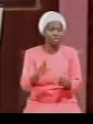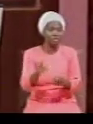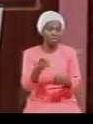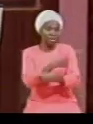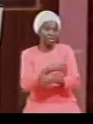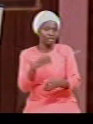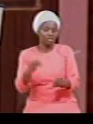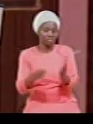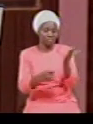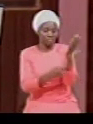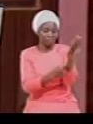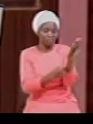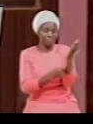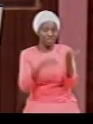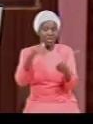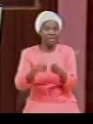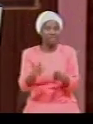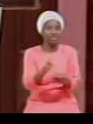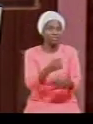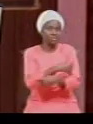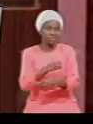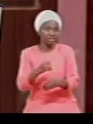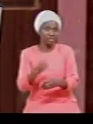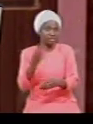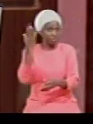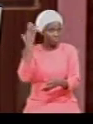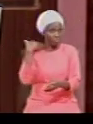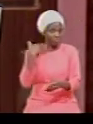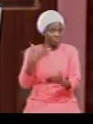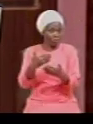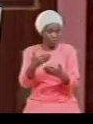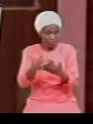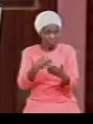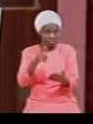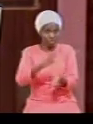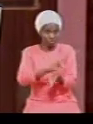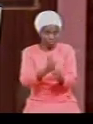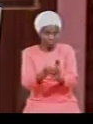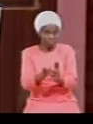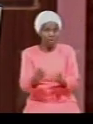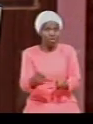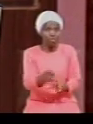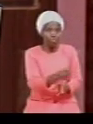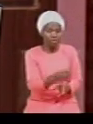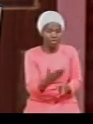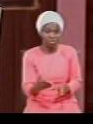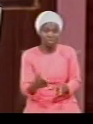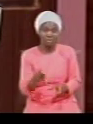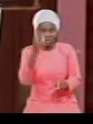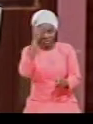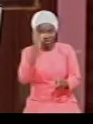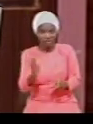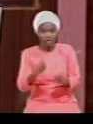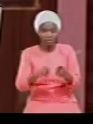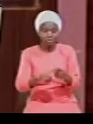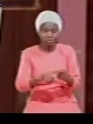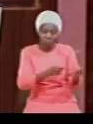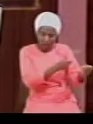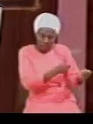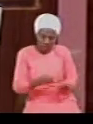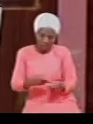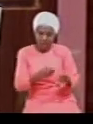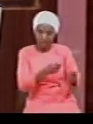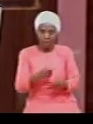flesh, in your days before conversion, those things were the things that Satan used to pull you down, always,